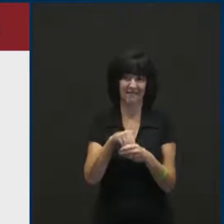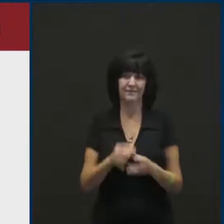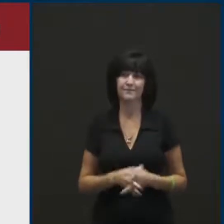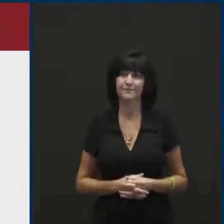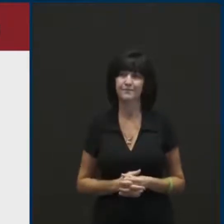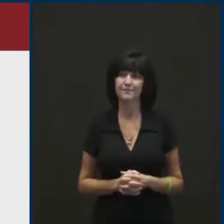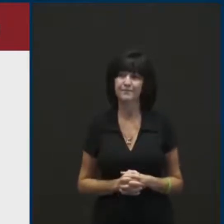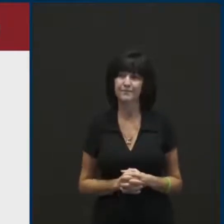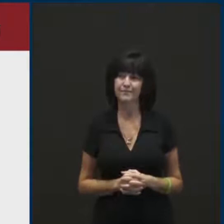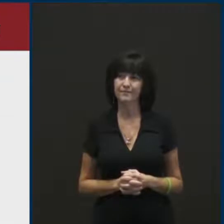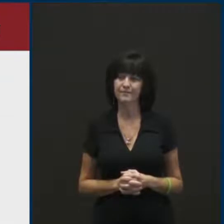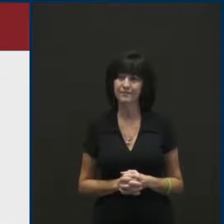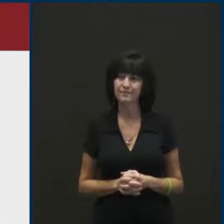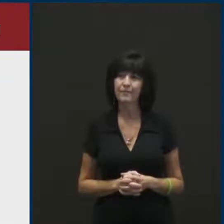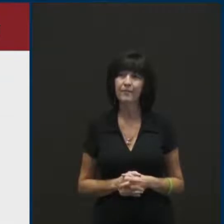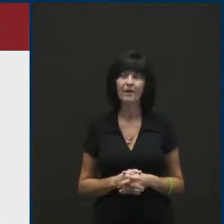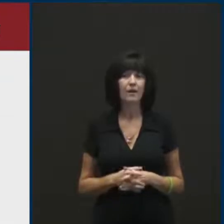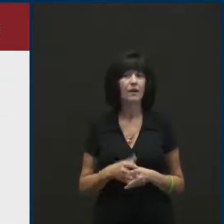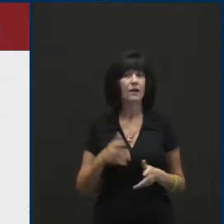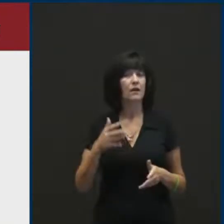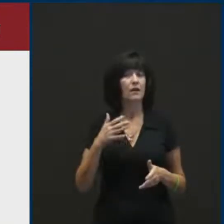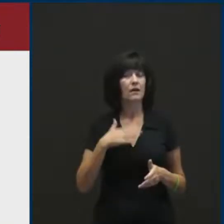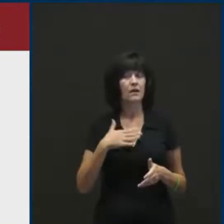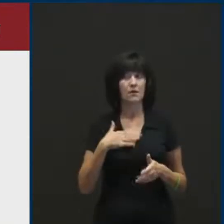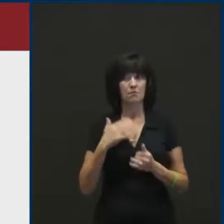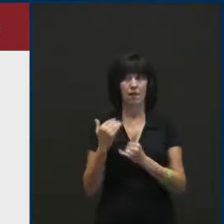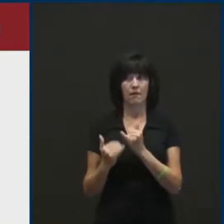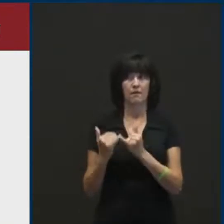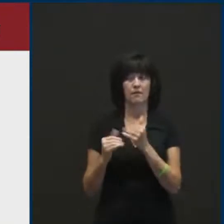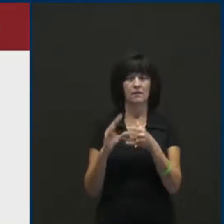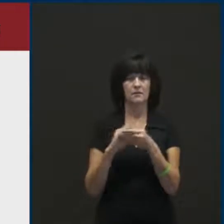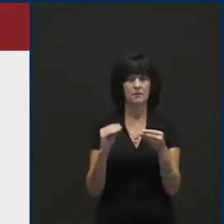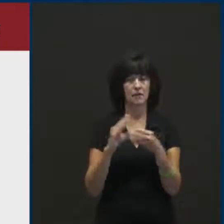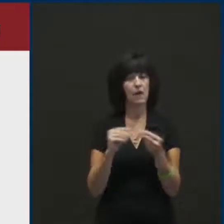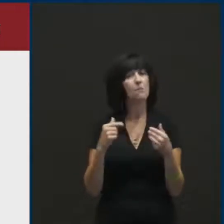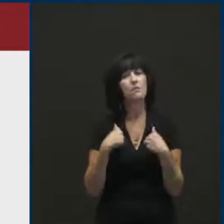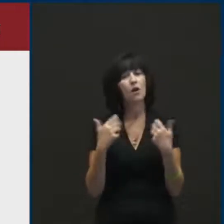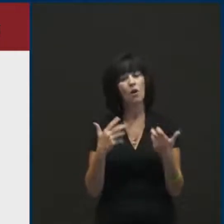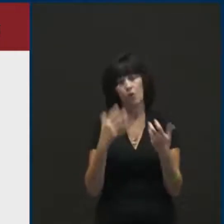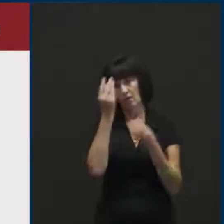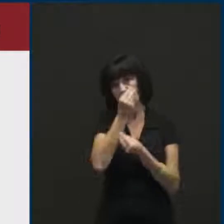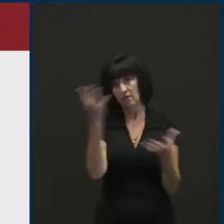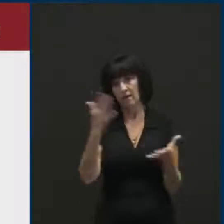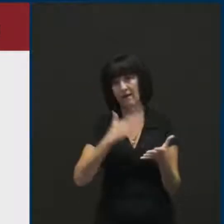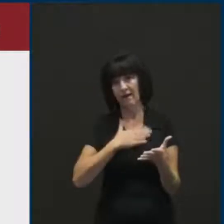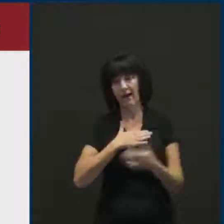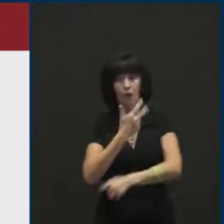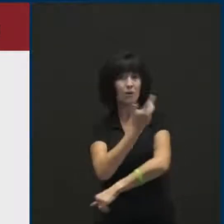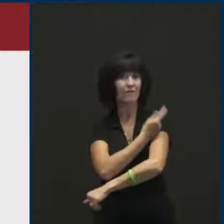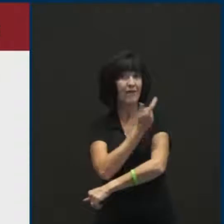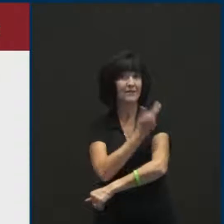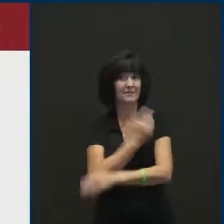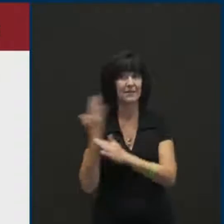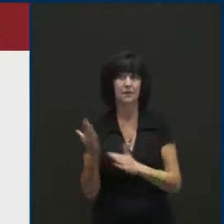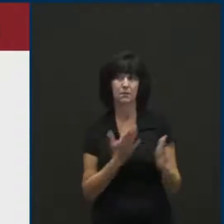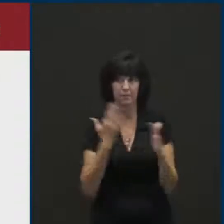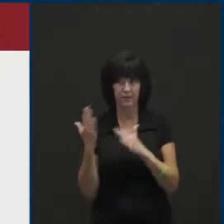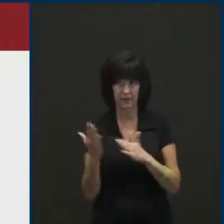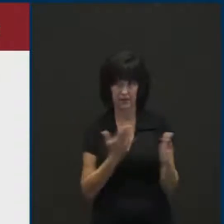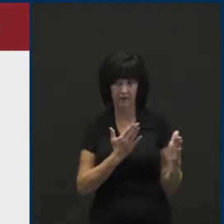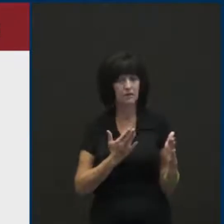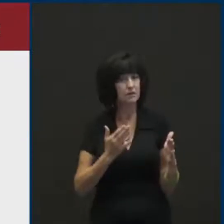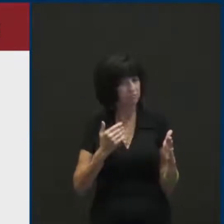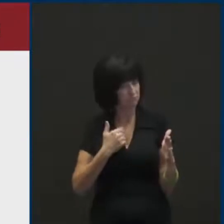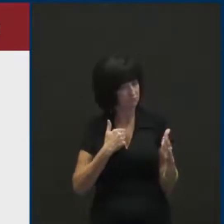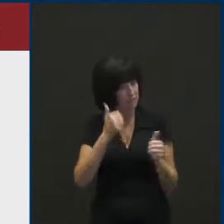And finally, I want to provide an update on our vaccine planning. As I mentioned last week, I'm going to provide an update every week.